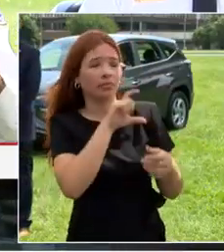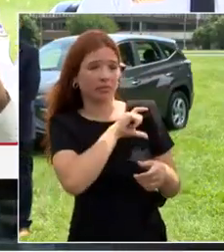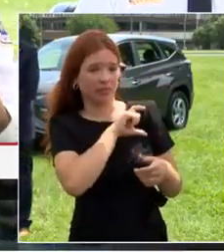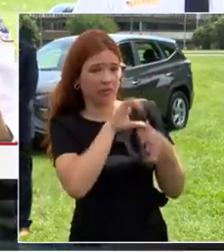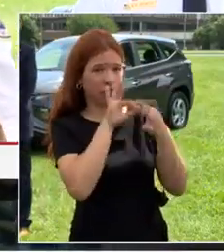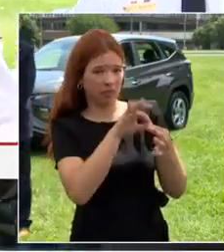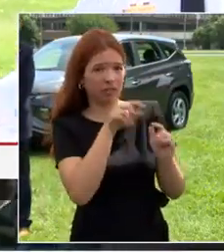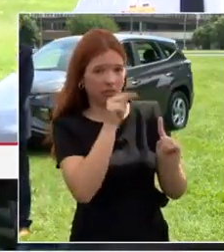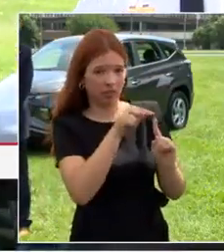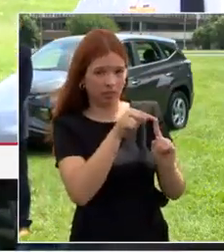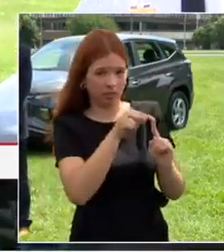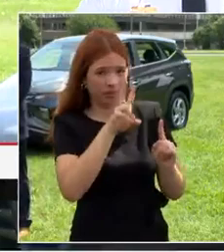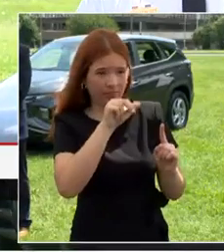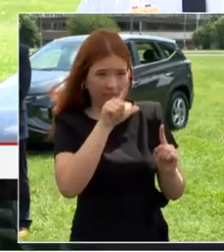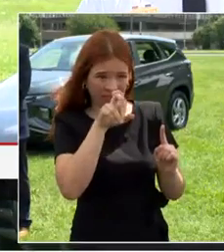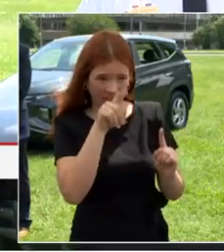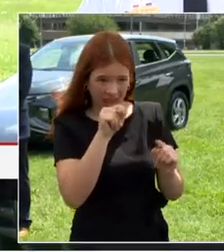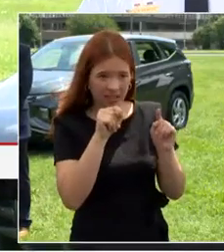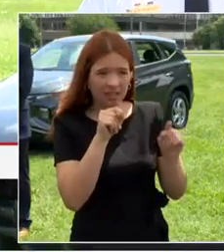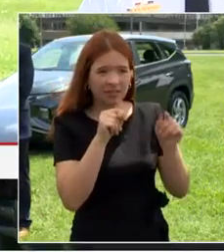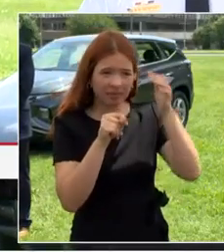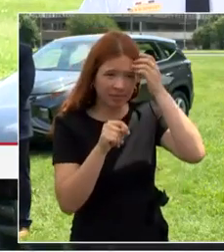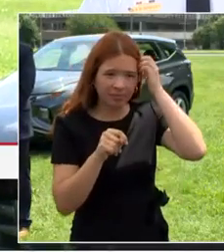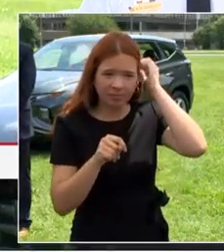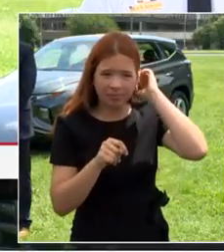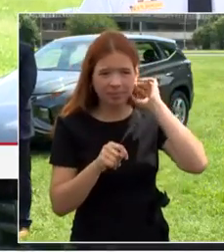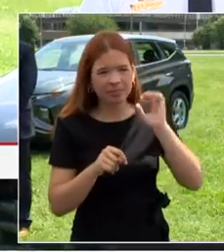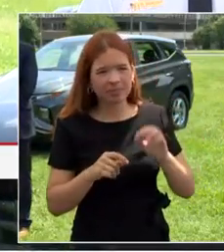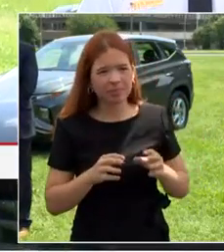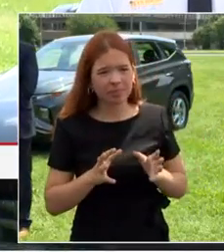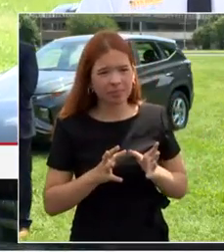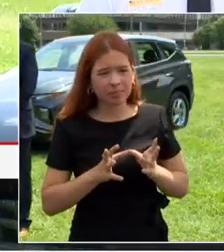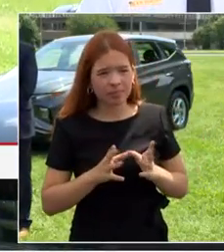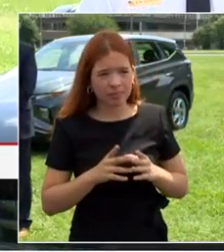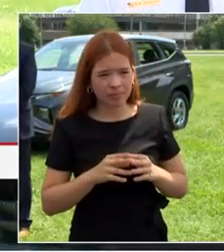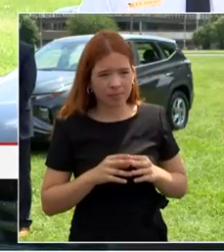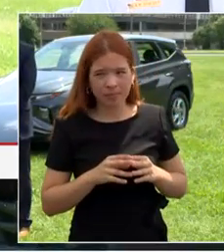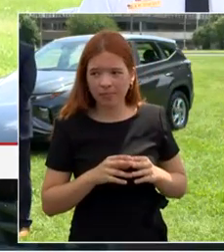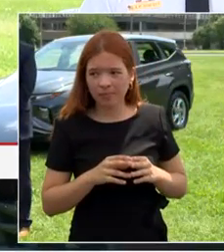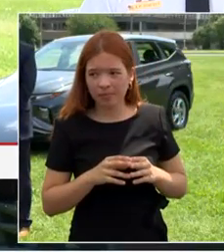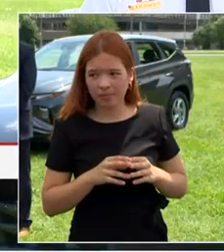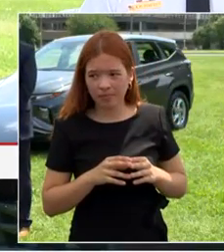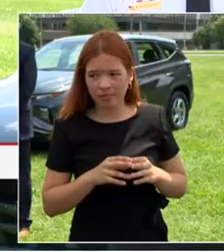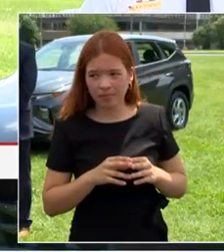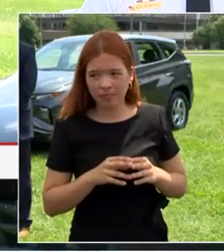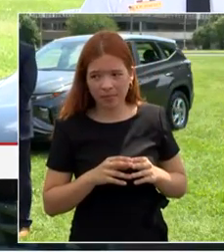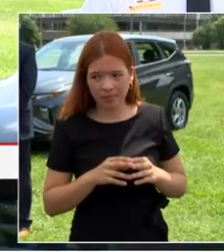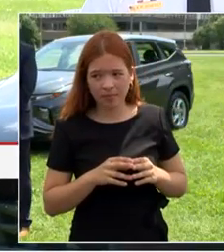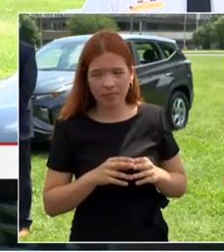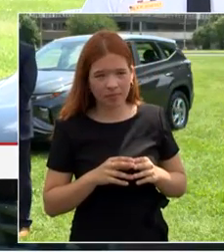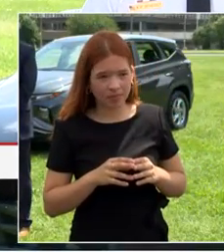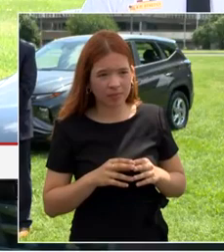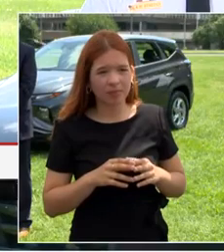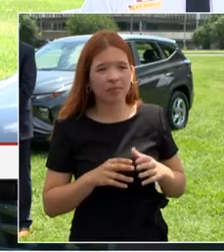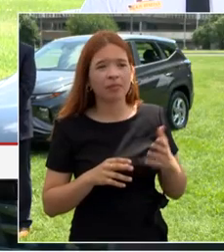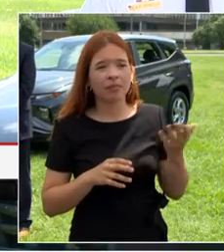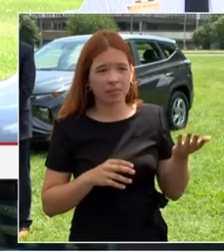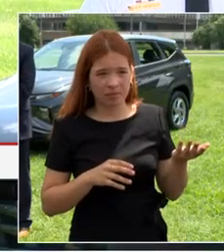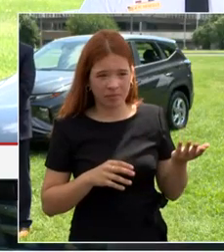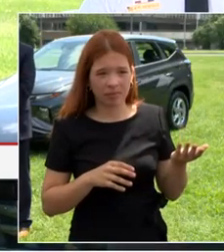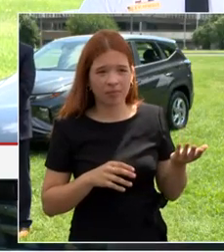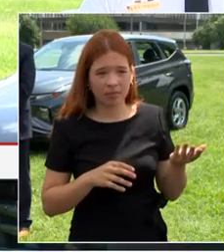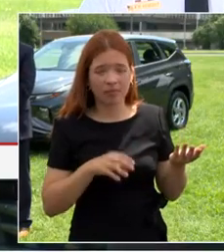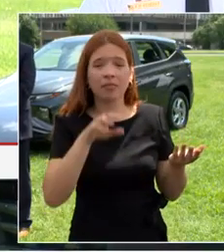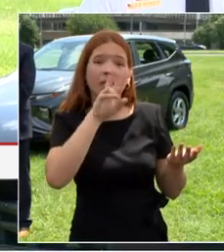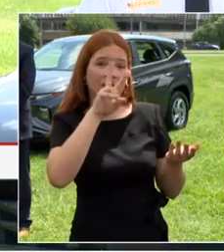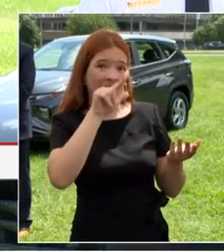Yes, sir. Hi, Chief. Hello, sir. One of those thefts of the valet at the valet stands this weekend, they took all of the keys